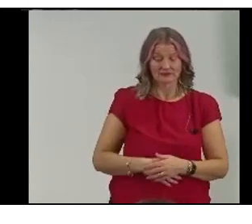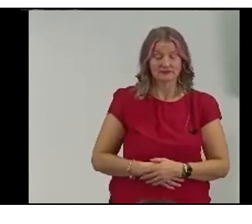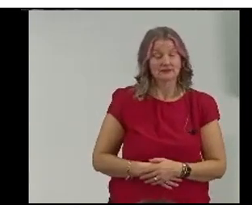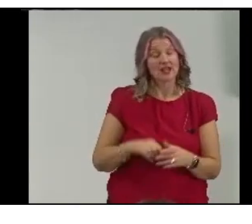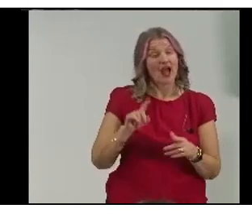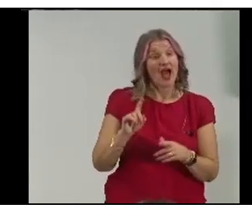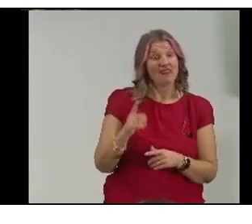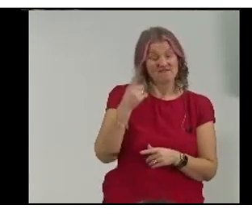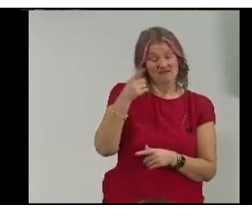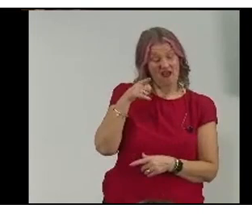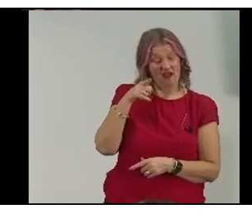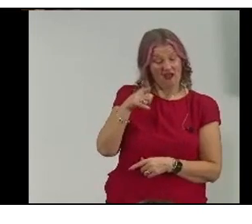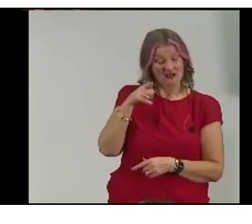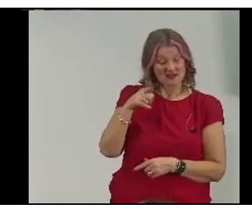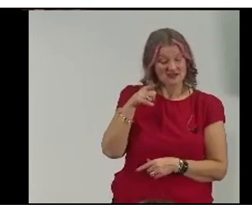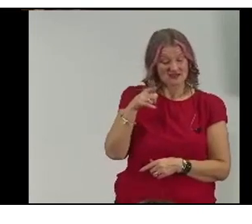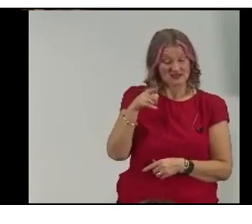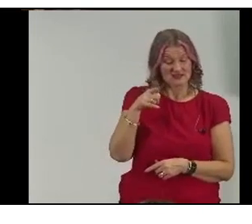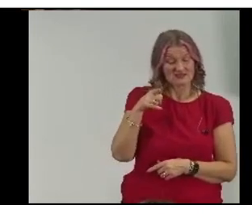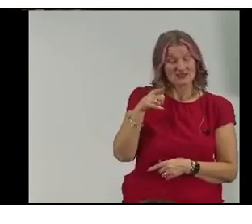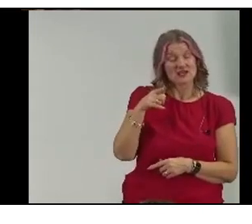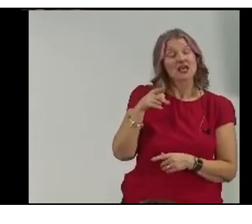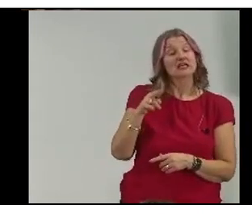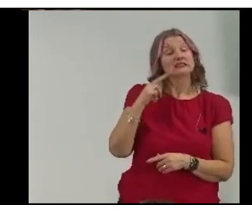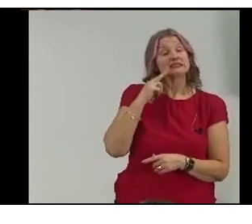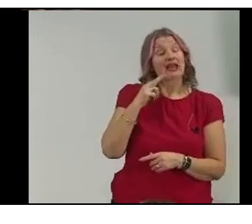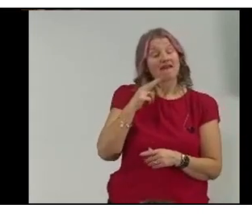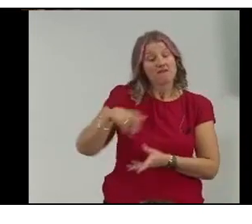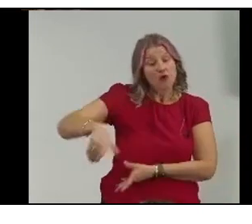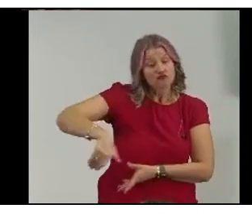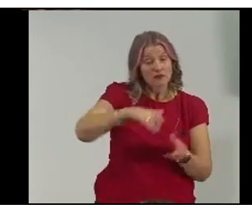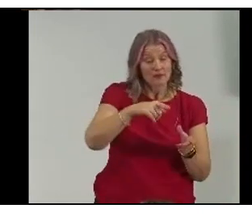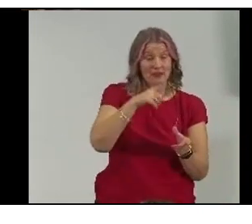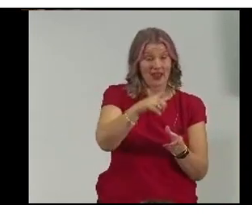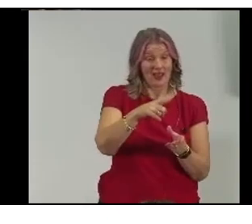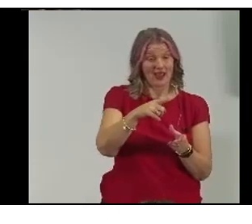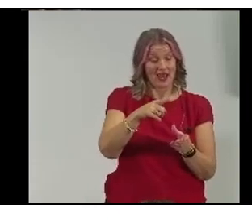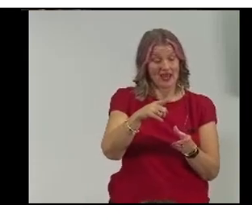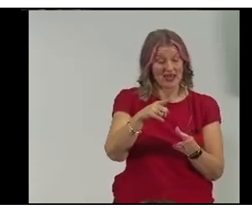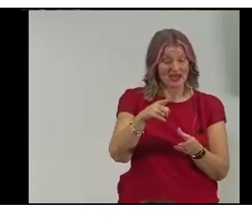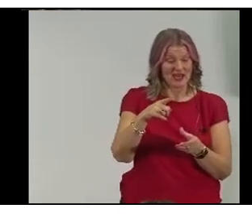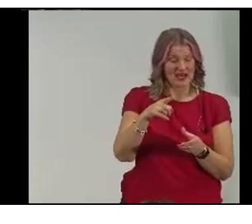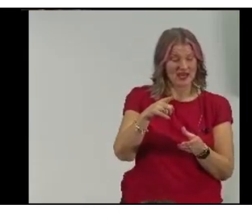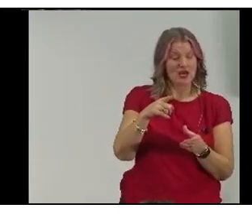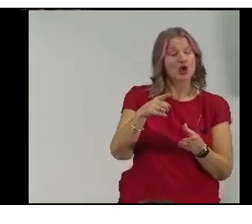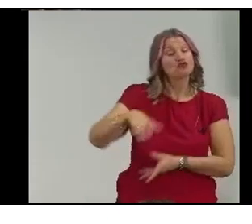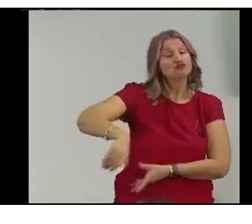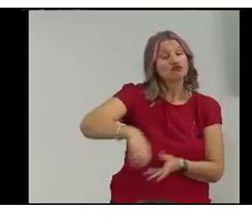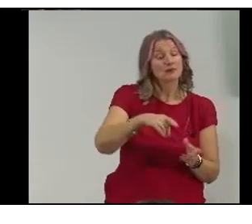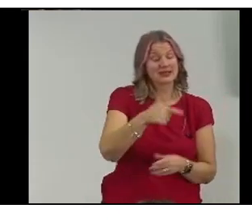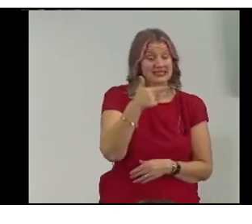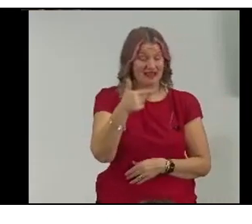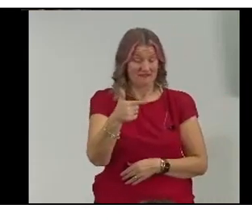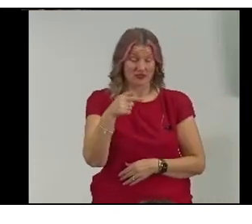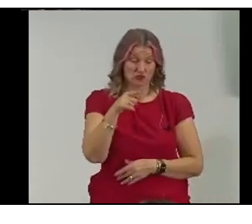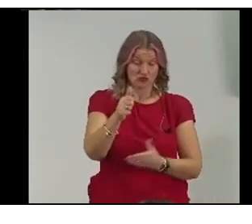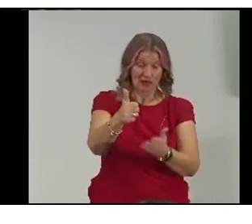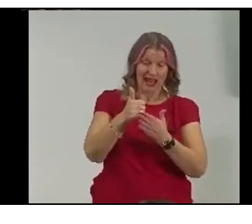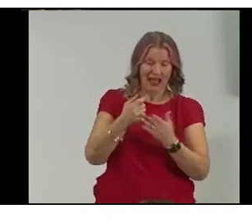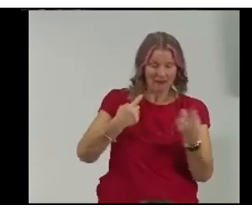in Rugby 7. And she's going to be here. She's going to talk to people. She's going to help